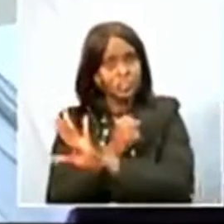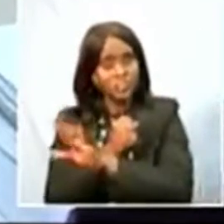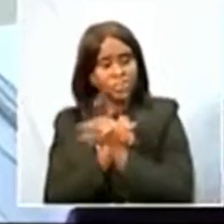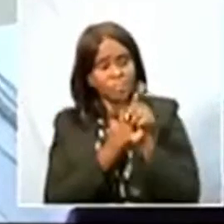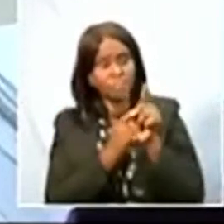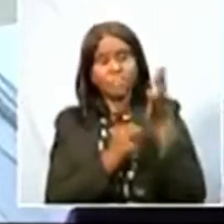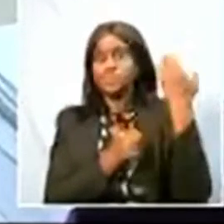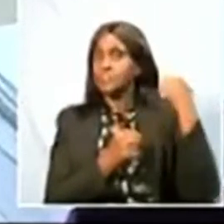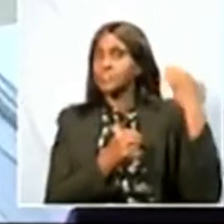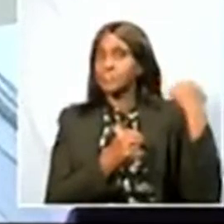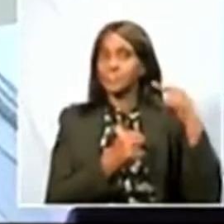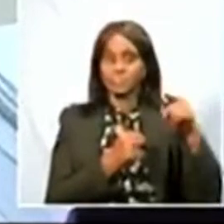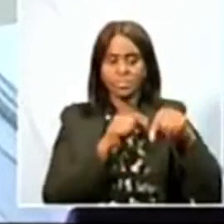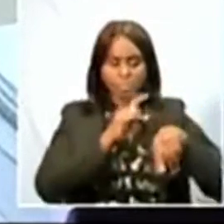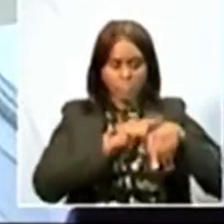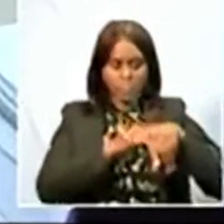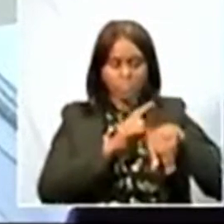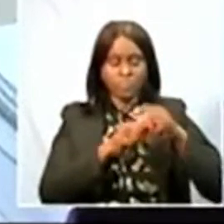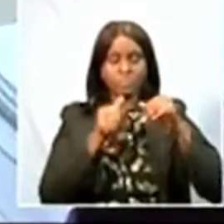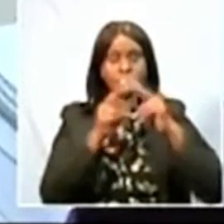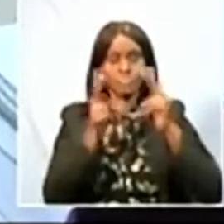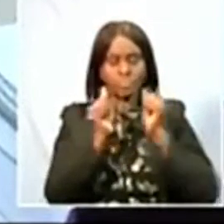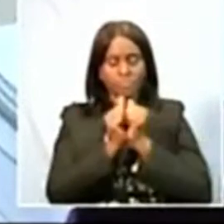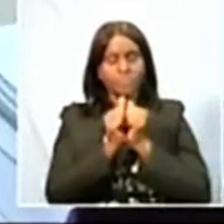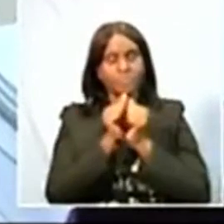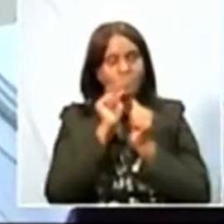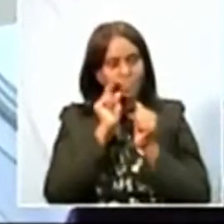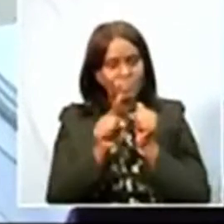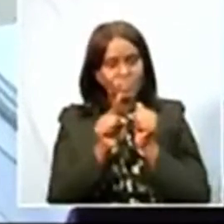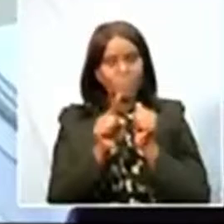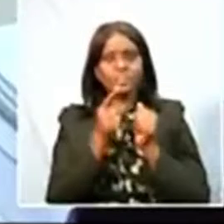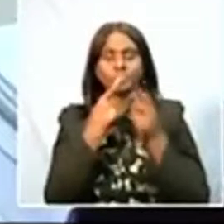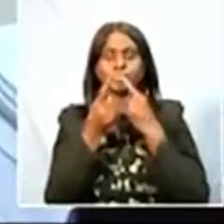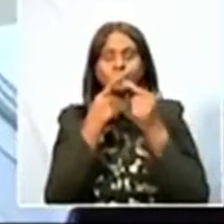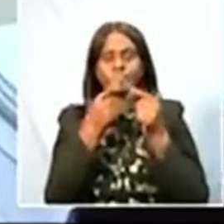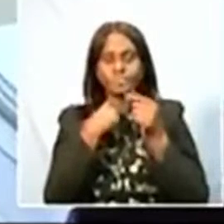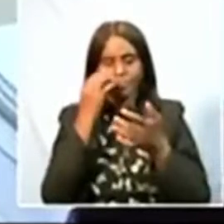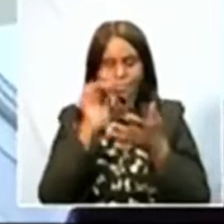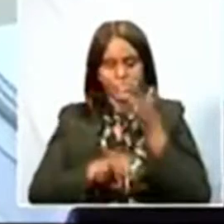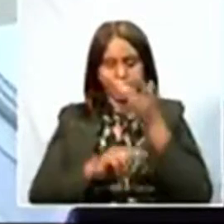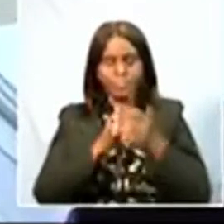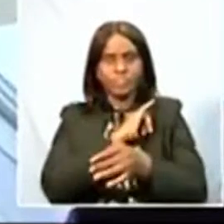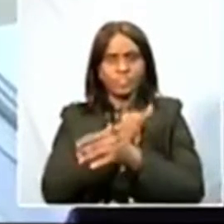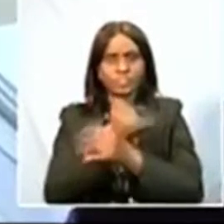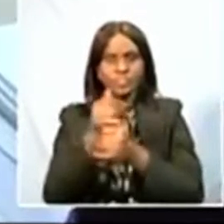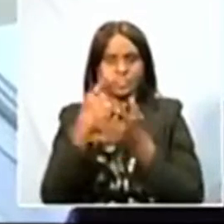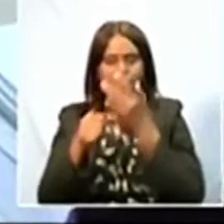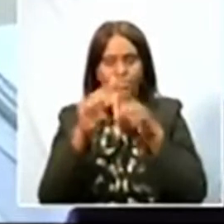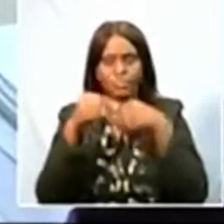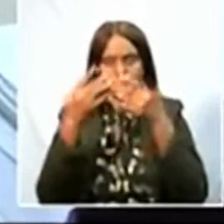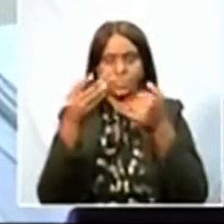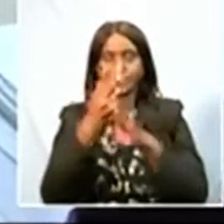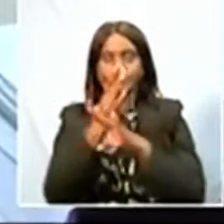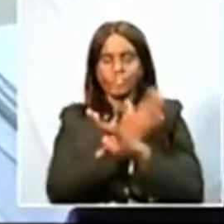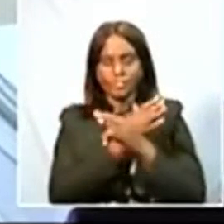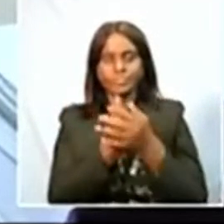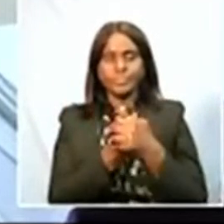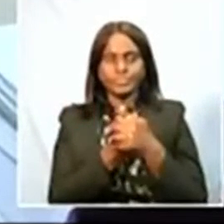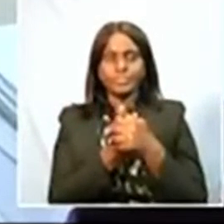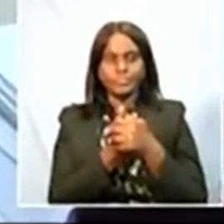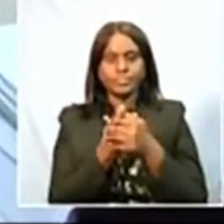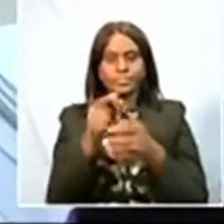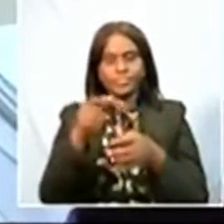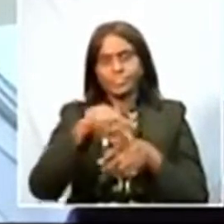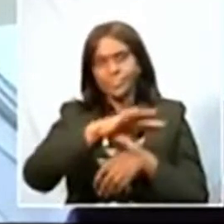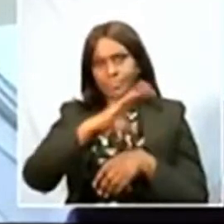This is outstanding at this stage. So with that said, I would like to withdraw the immunity that was earlier conferred on you. You